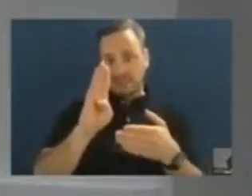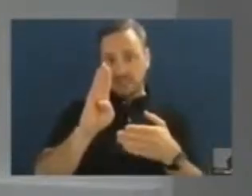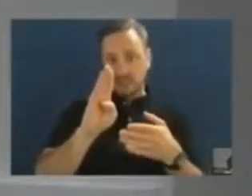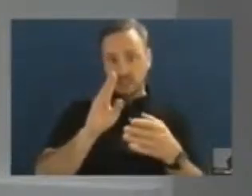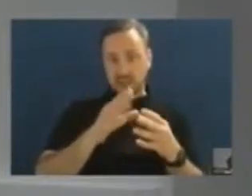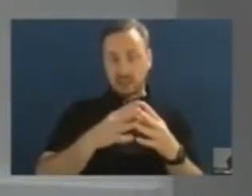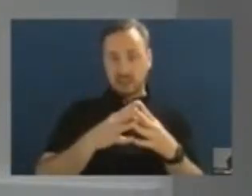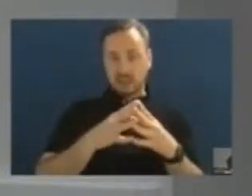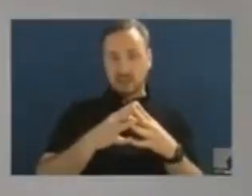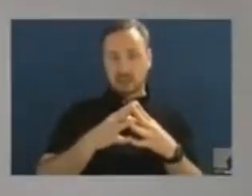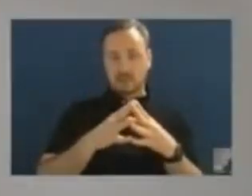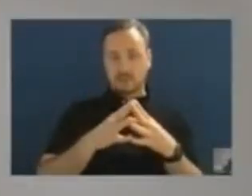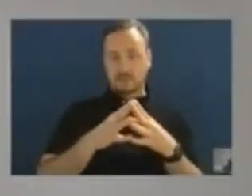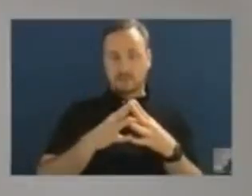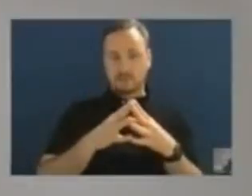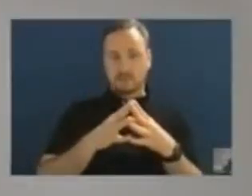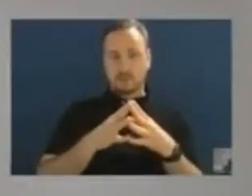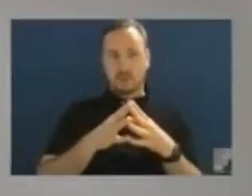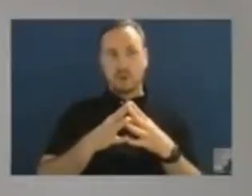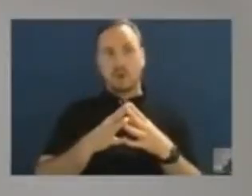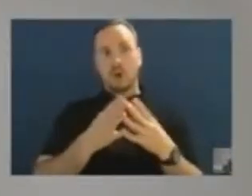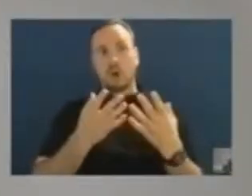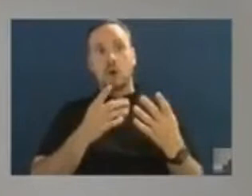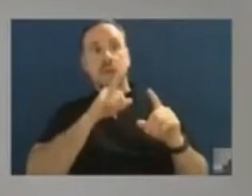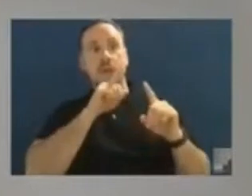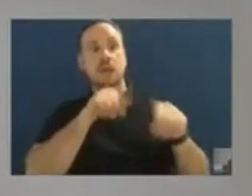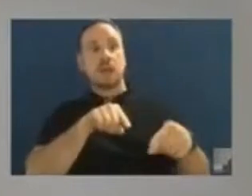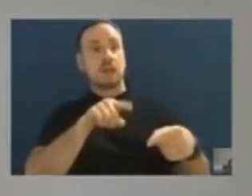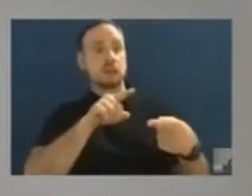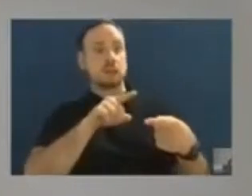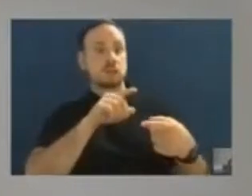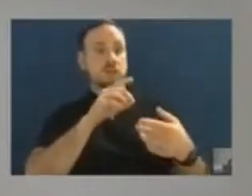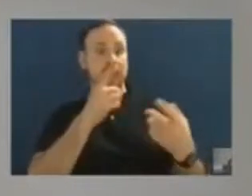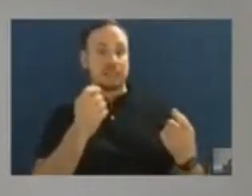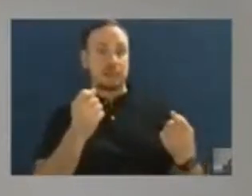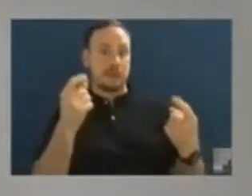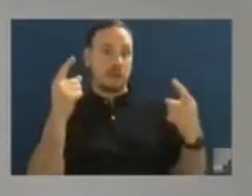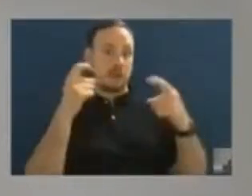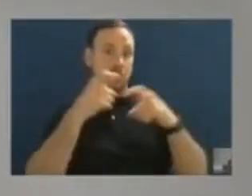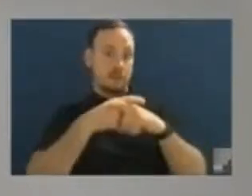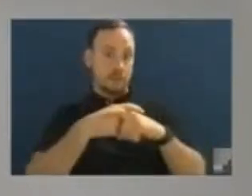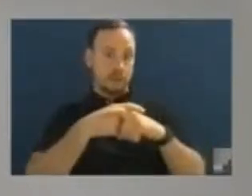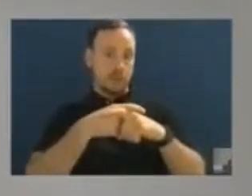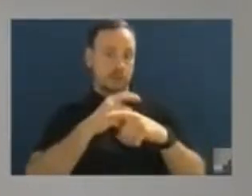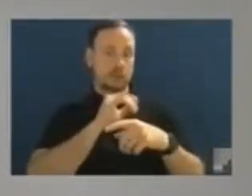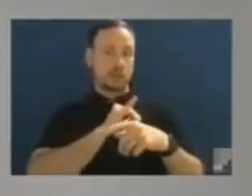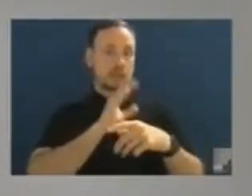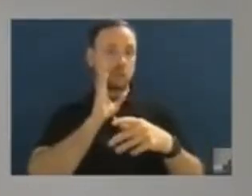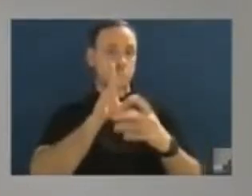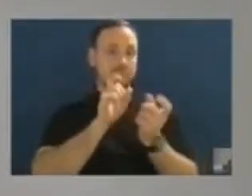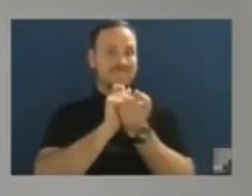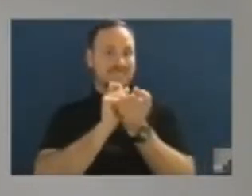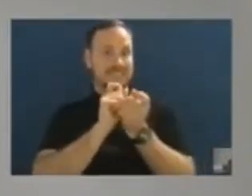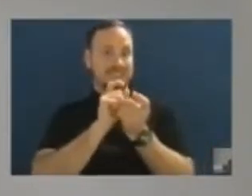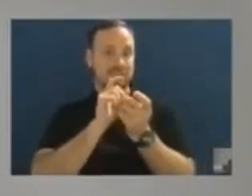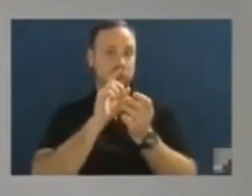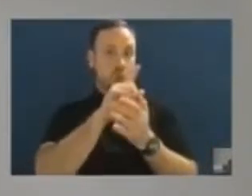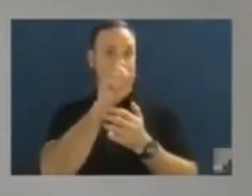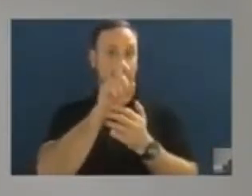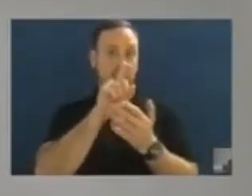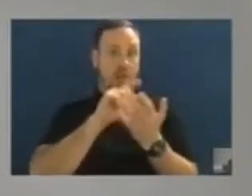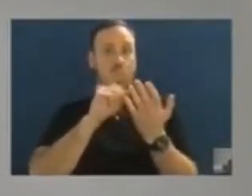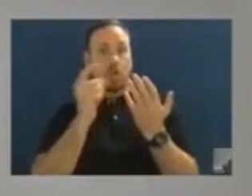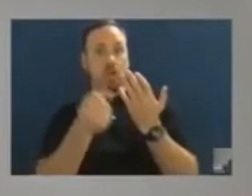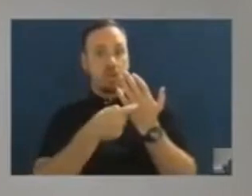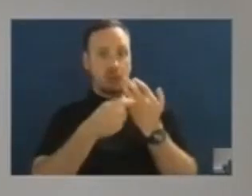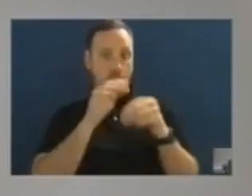So the answer to that is a little bit complicated, because I'm going to flip the question on you a little bit, if I can. Sure. I don't think at this point that we're